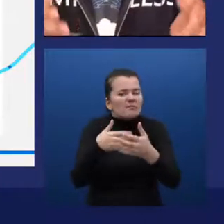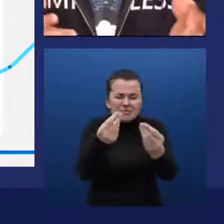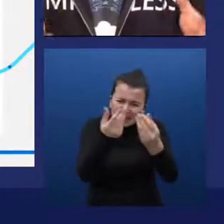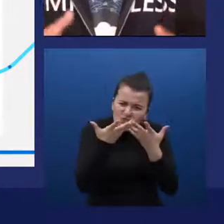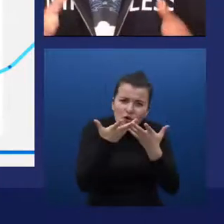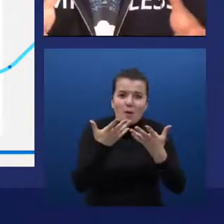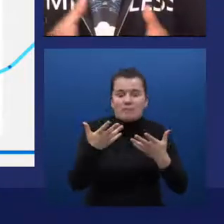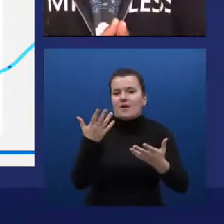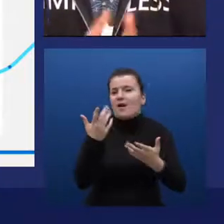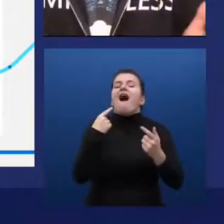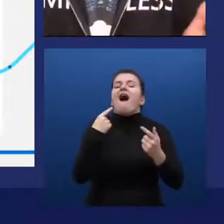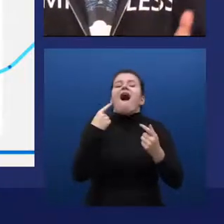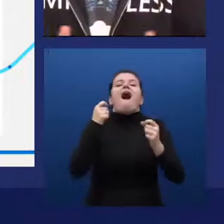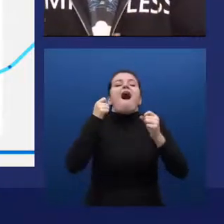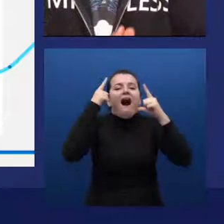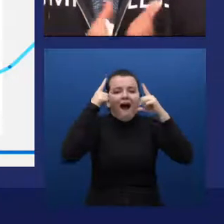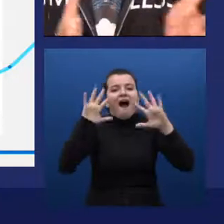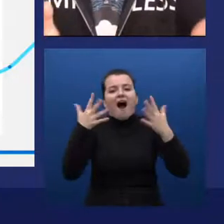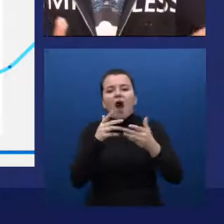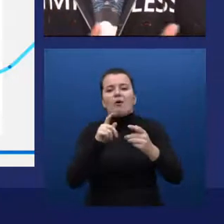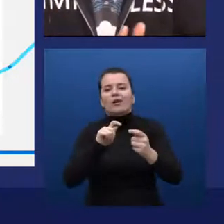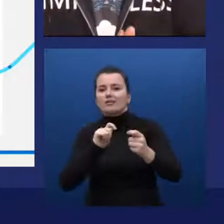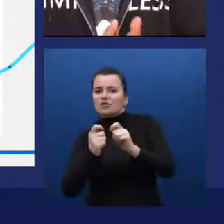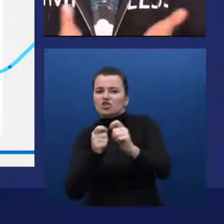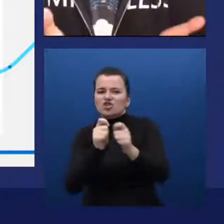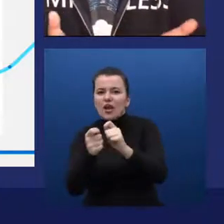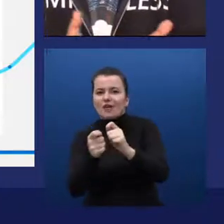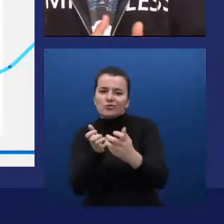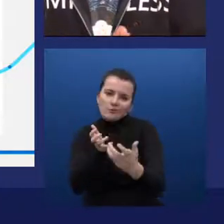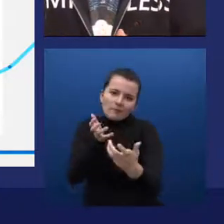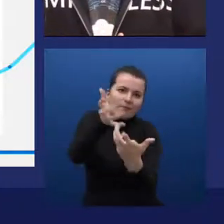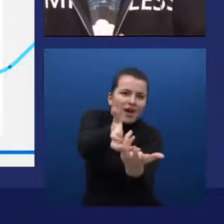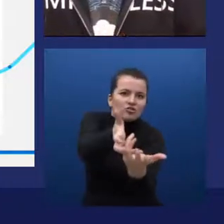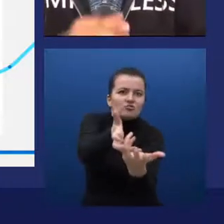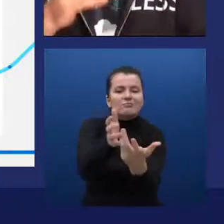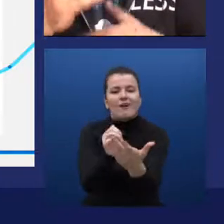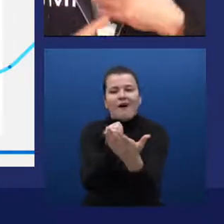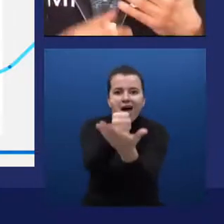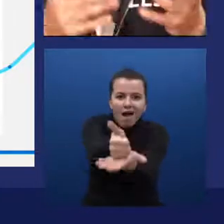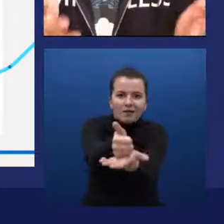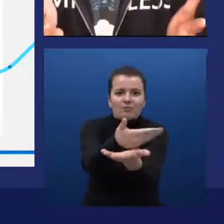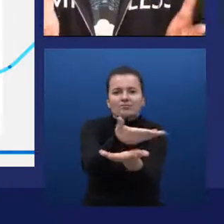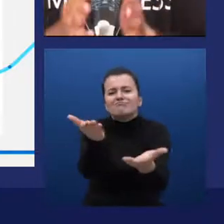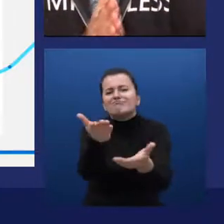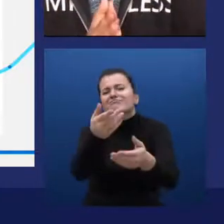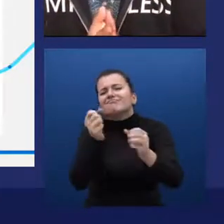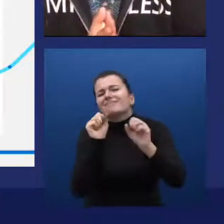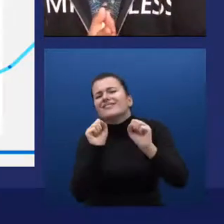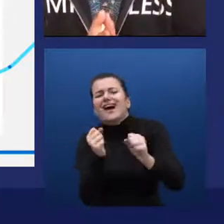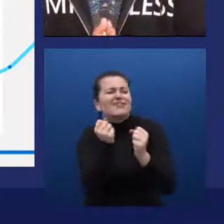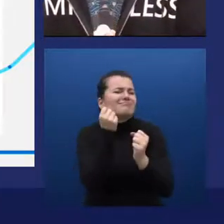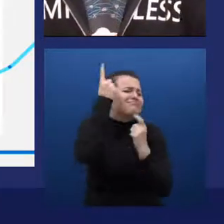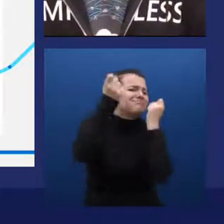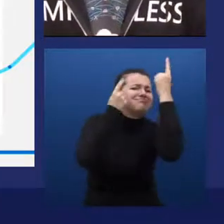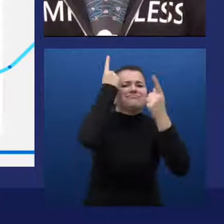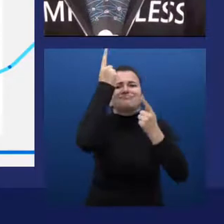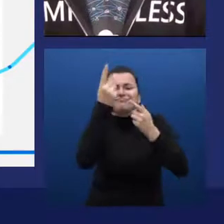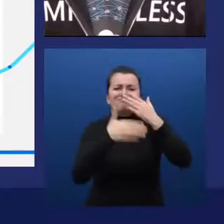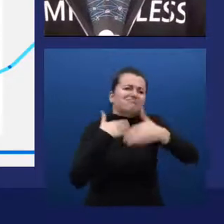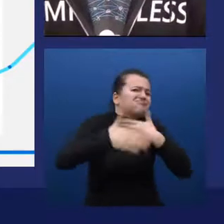you in terms of services, what needs to be modified, what needs to be created, what needs to be addressed, so that you can achieve what you're trying to